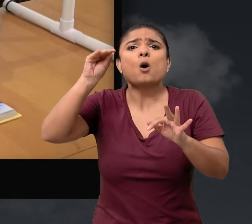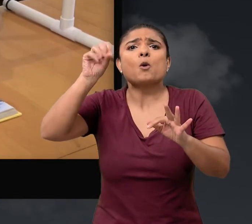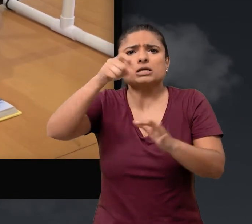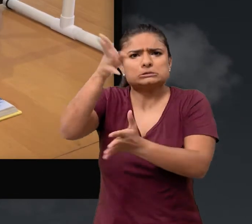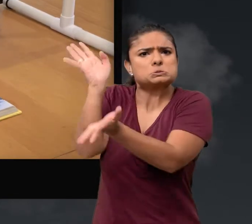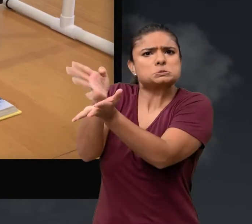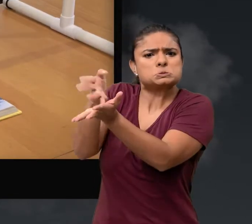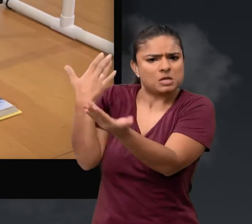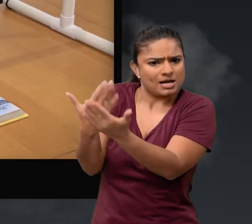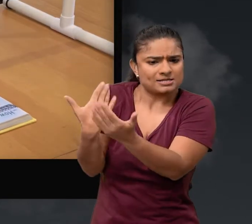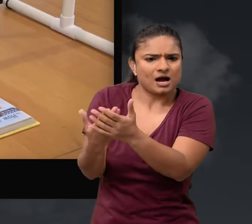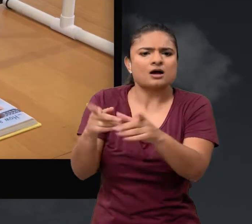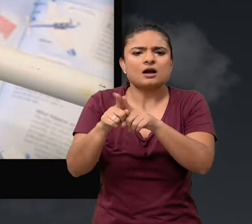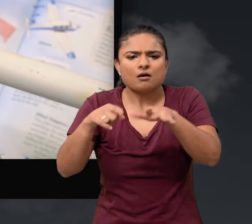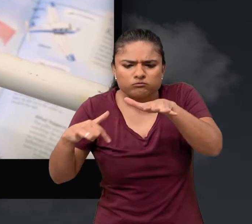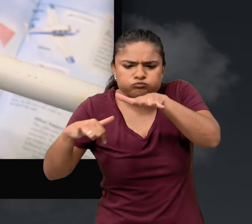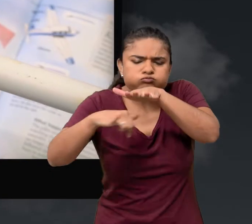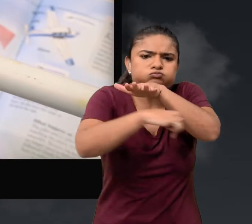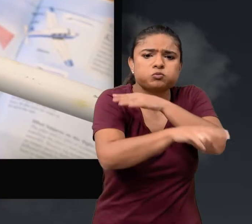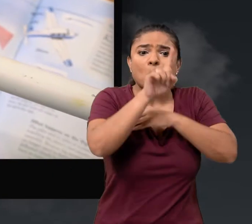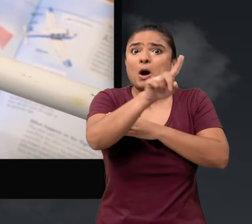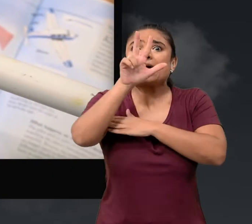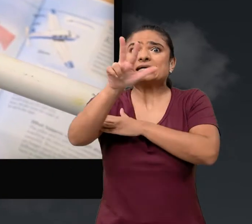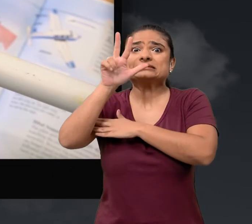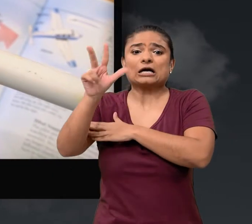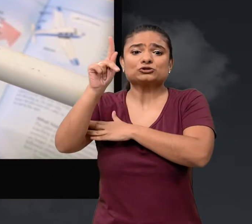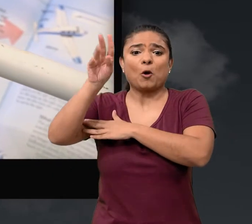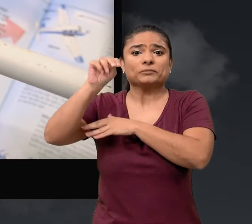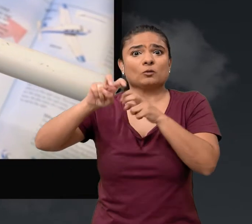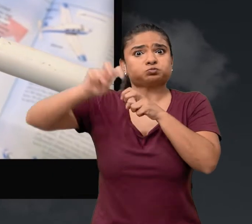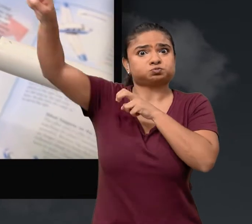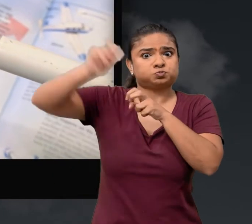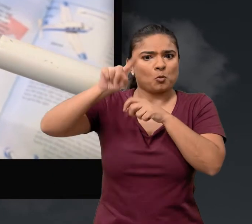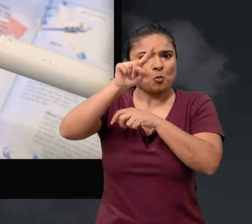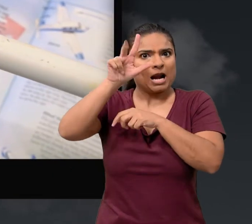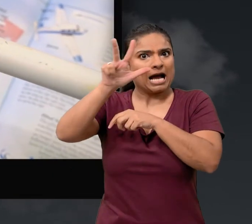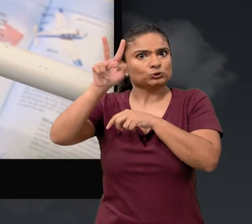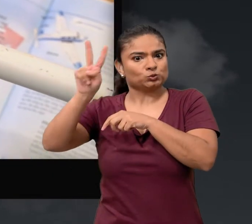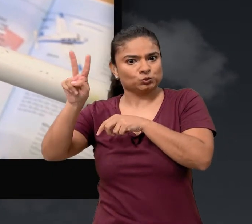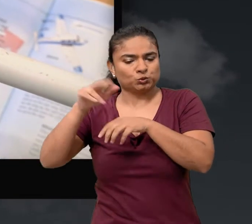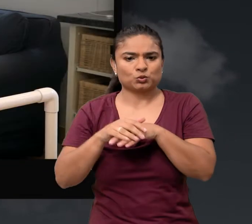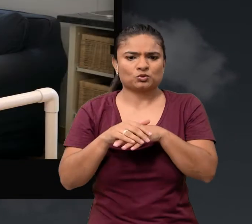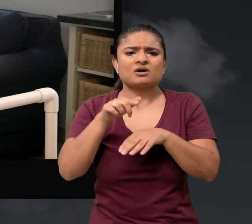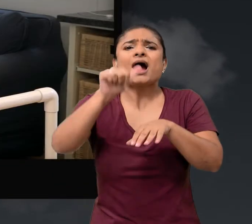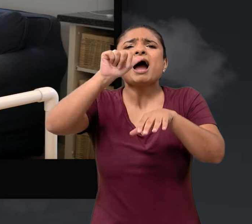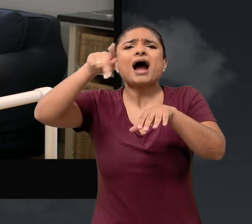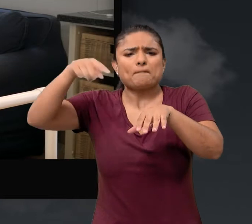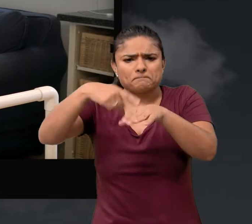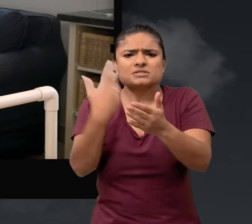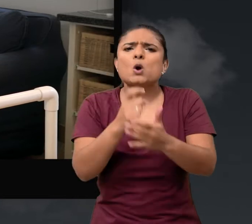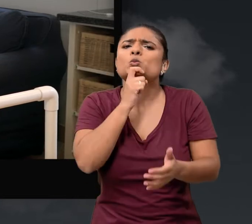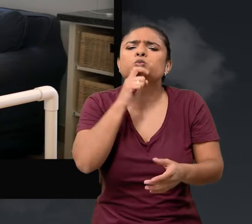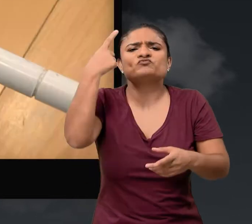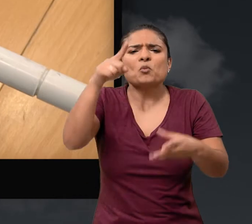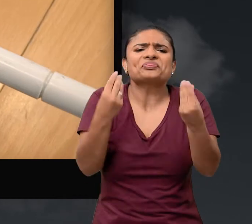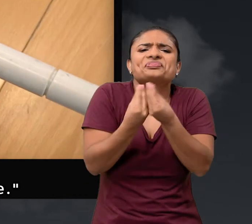in iOS. CAI. How aeroplanes work. 188 bullet traveling in space. P. 192 bullet. The same app can be